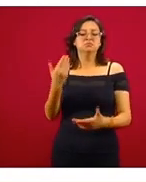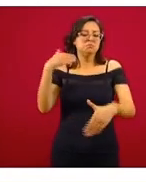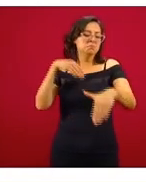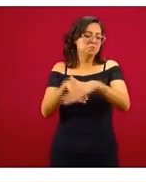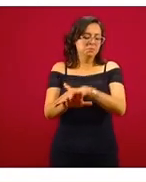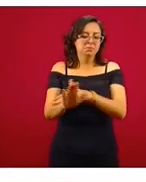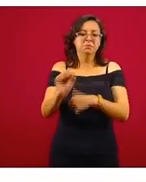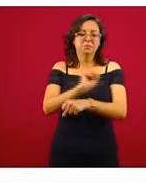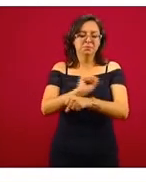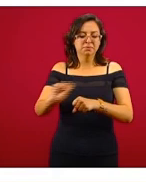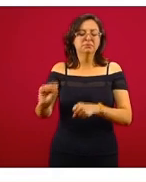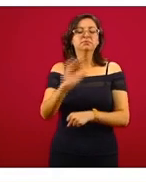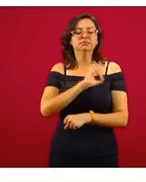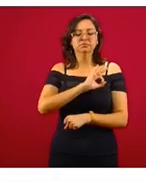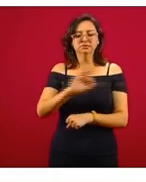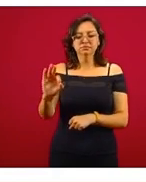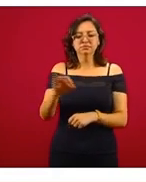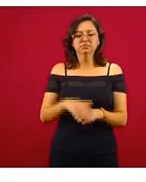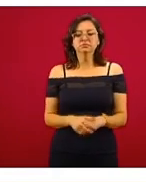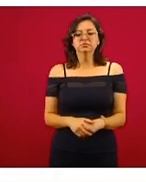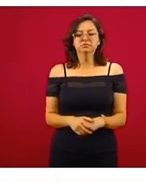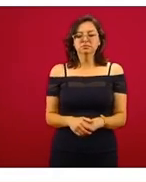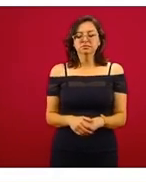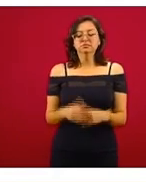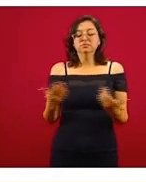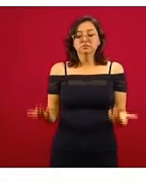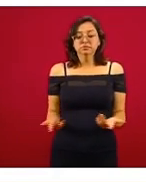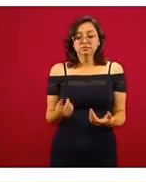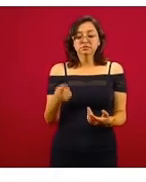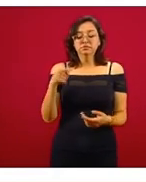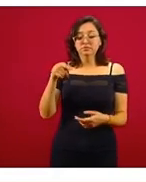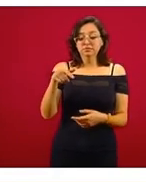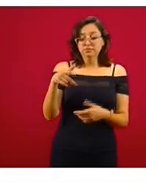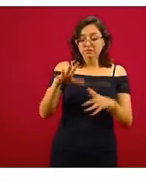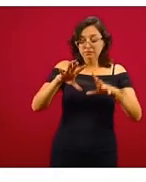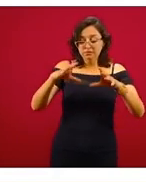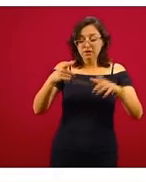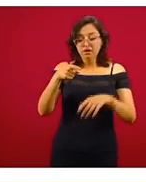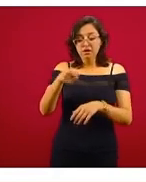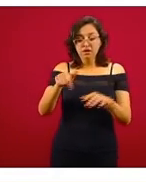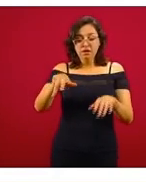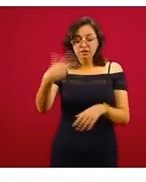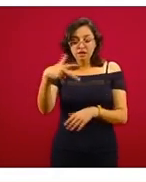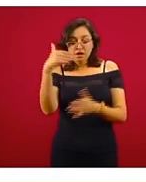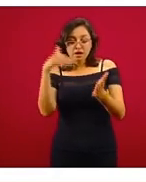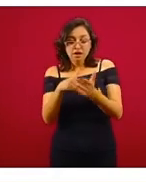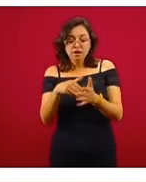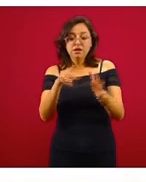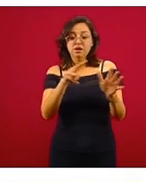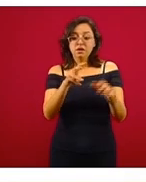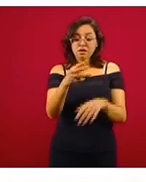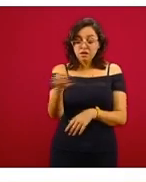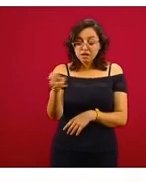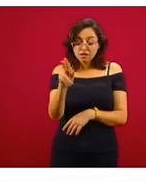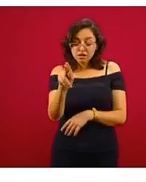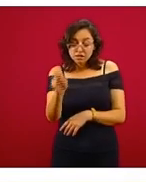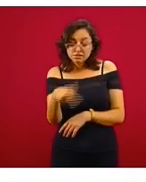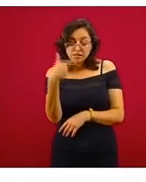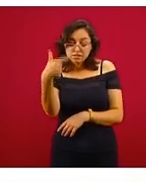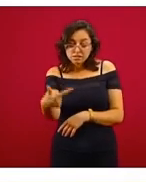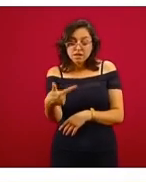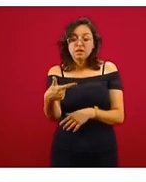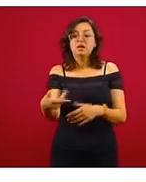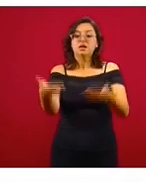13,387 available beds to provide specific care for respiratory infections. And out of these available